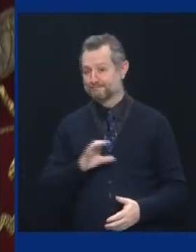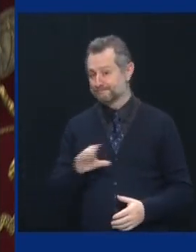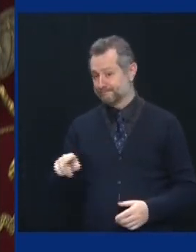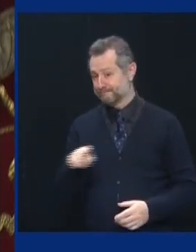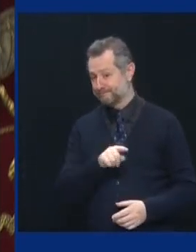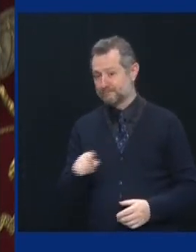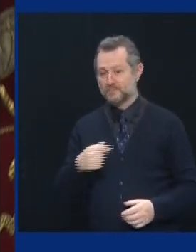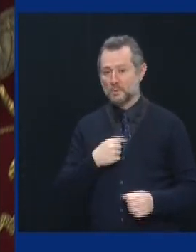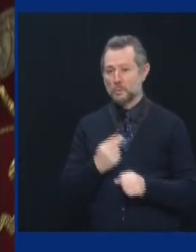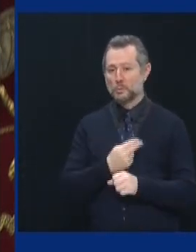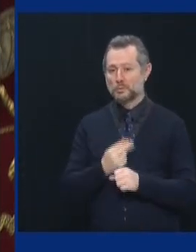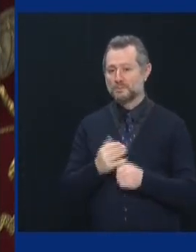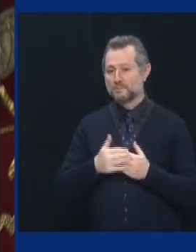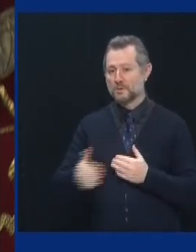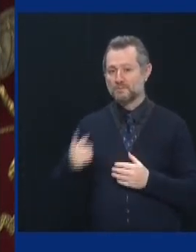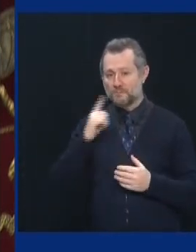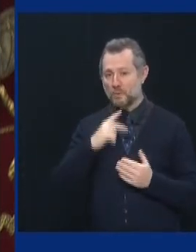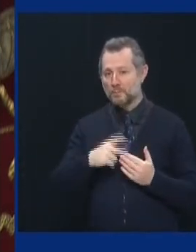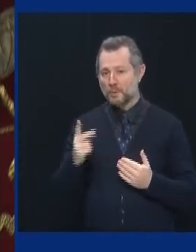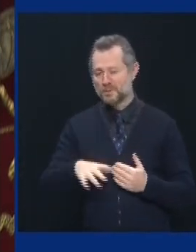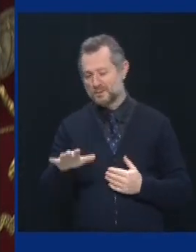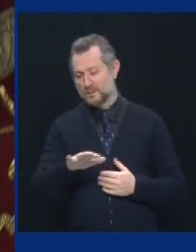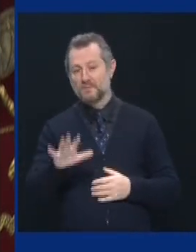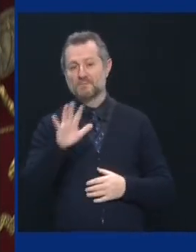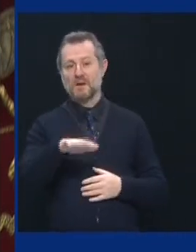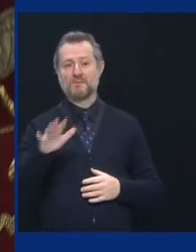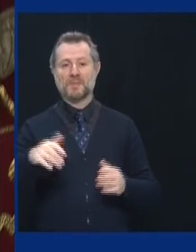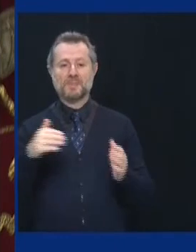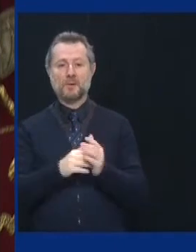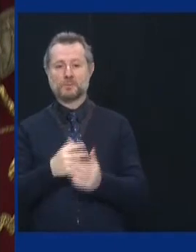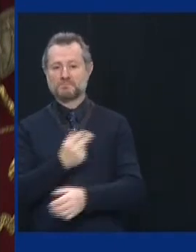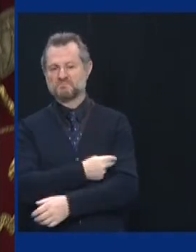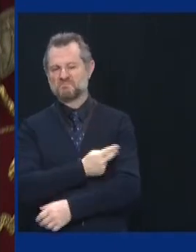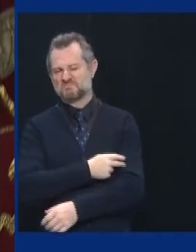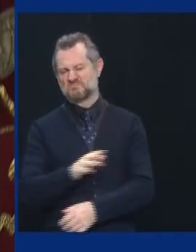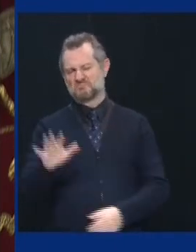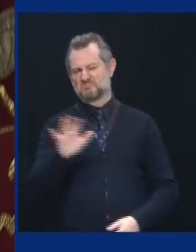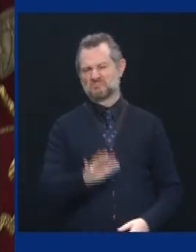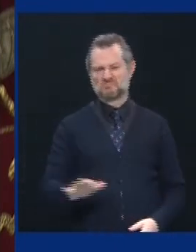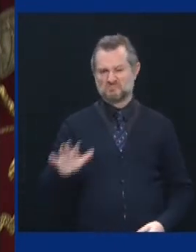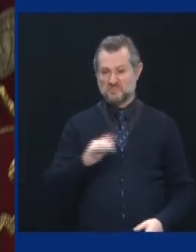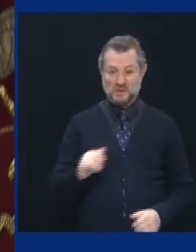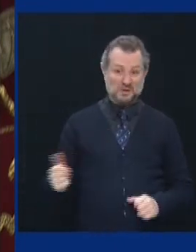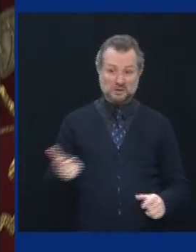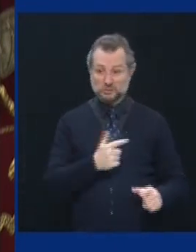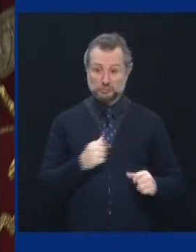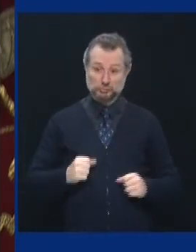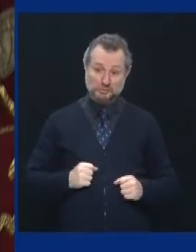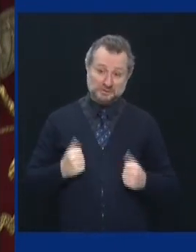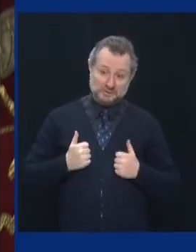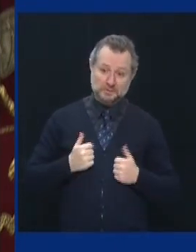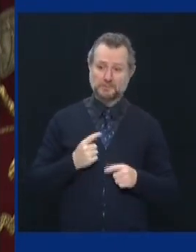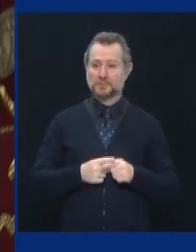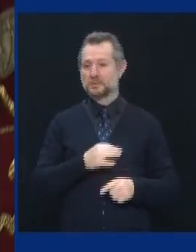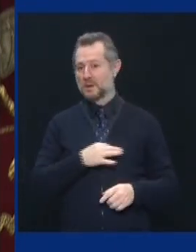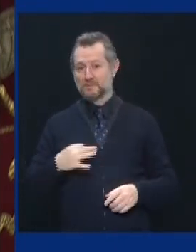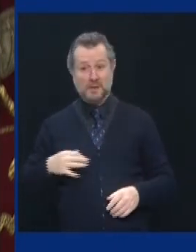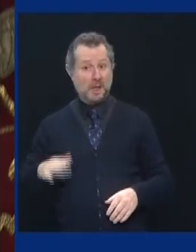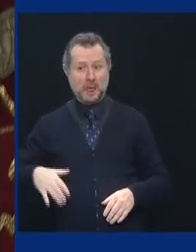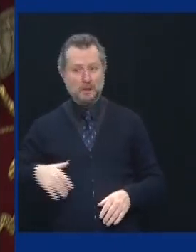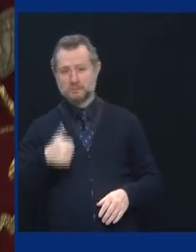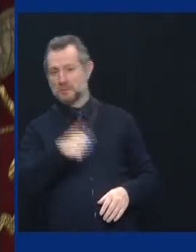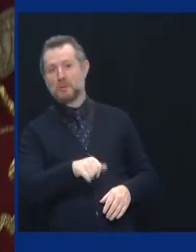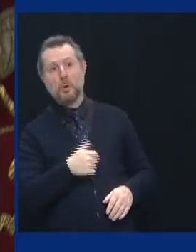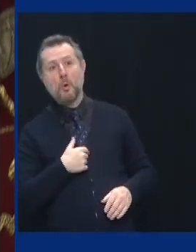for the rest of the program. It's about 55,000 doses. We think if every single resident and staff member who has not declined so far decides to